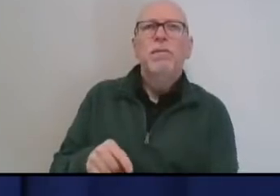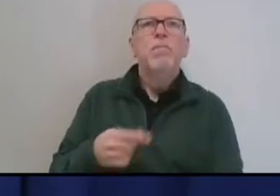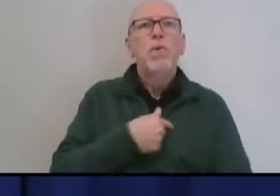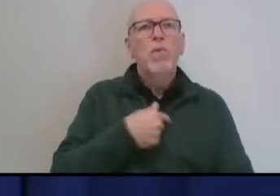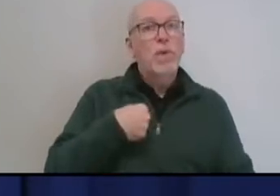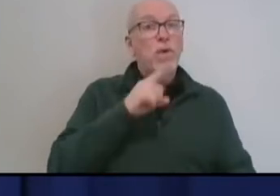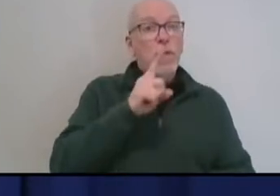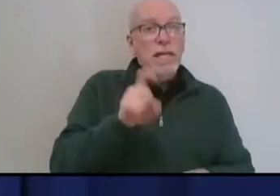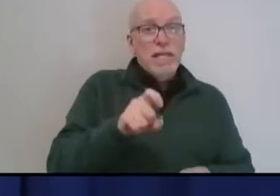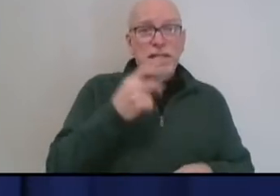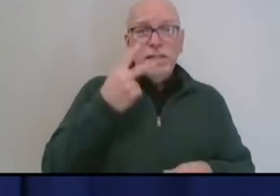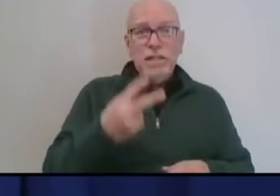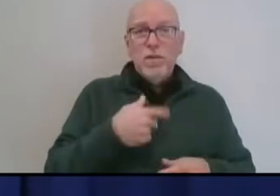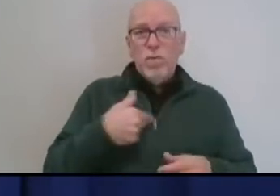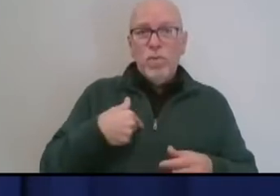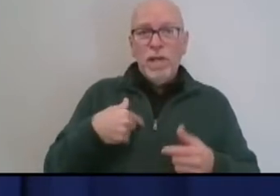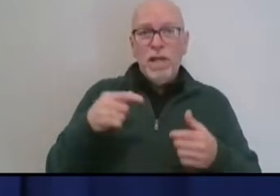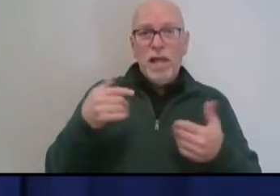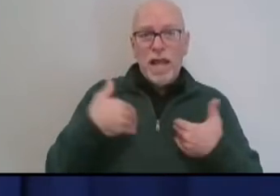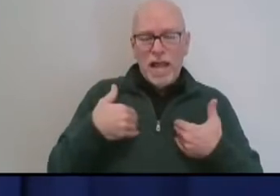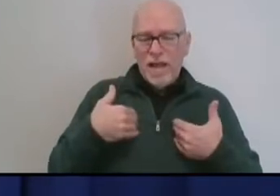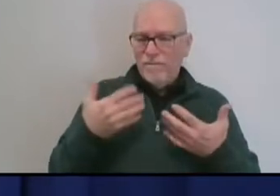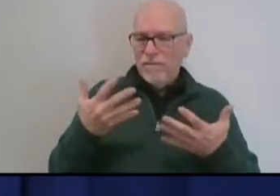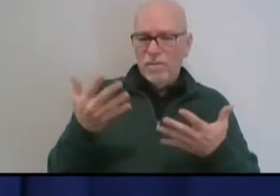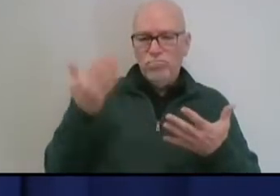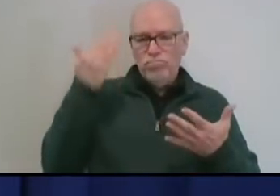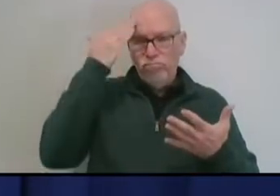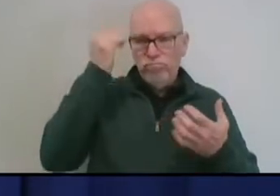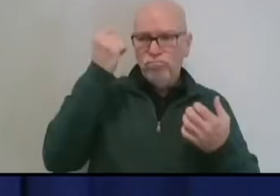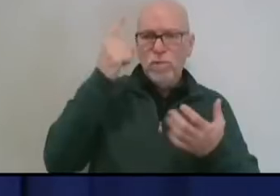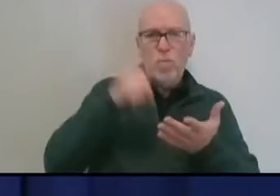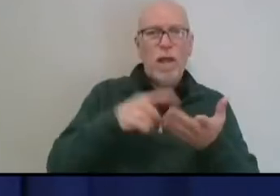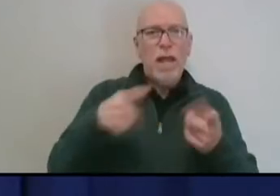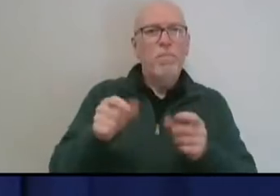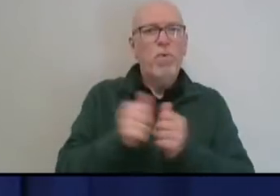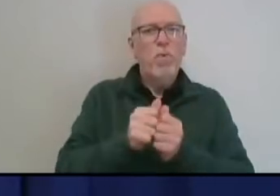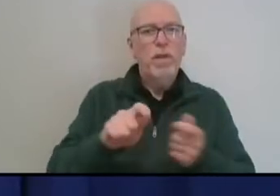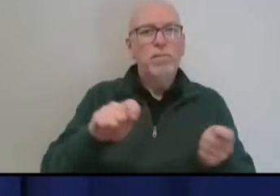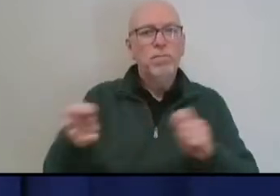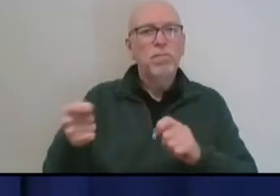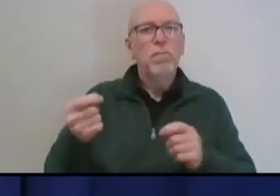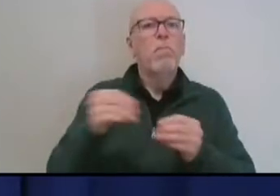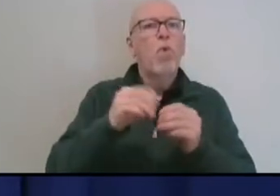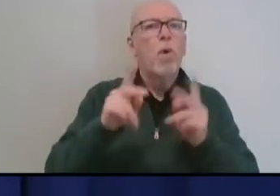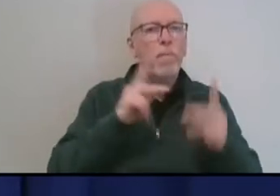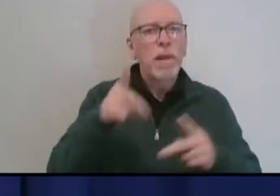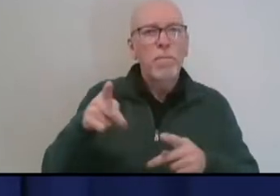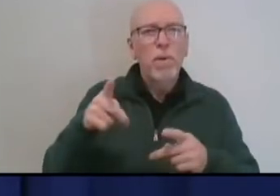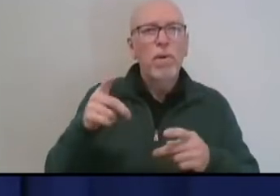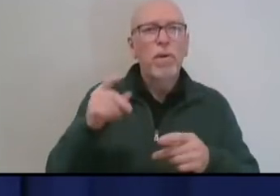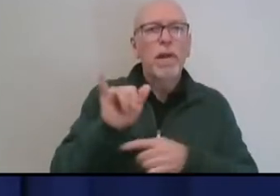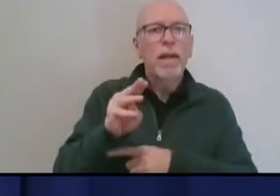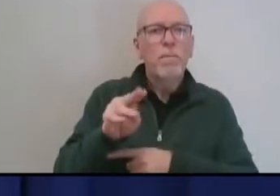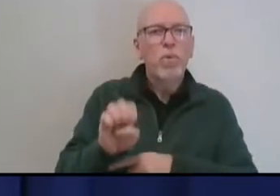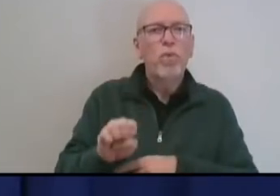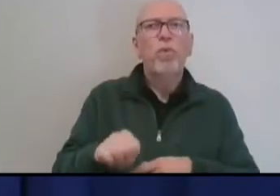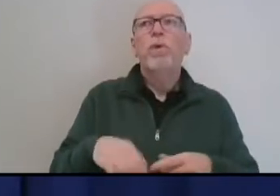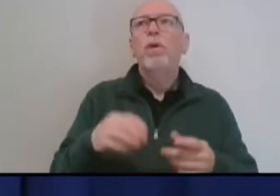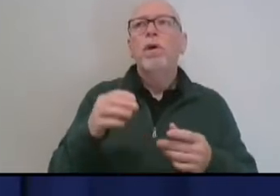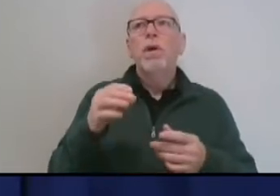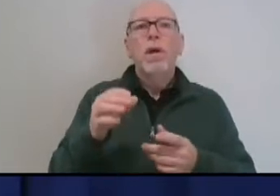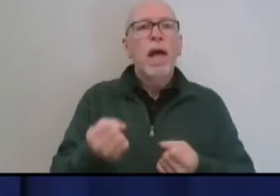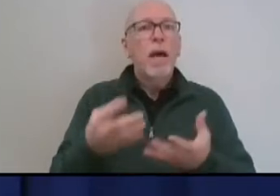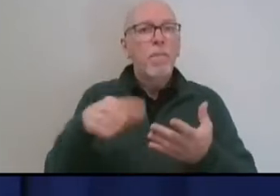see that we've got a handle on what's going on with the variants, that we've got more people immunized, that we see these cases per 100,000